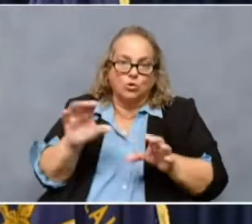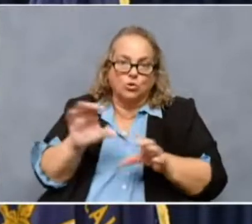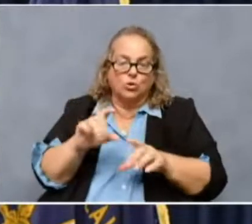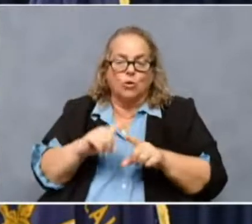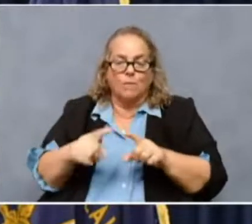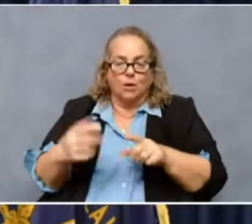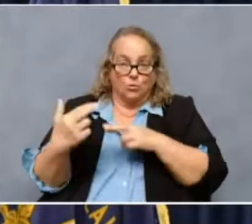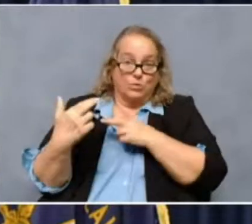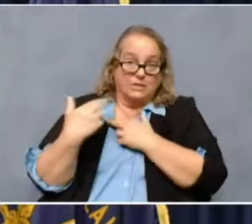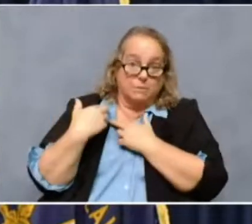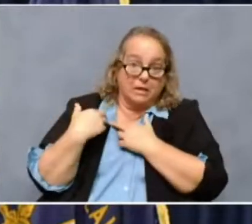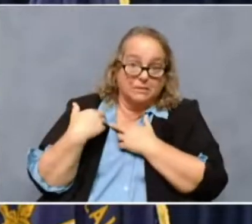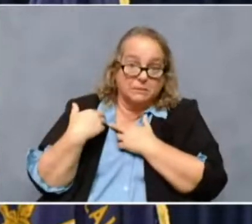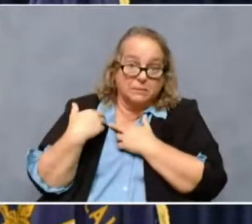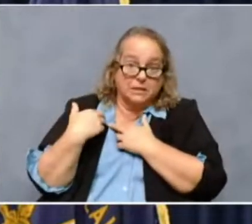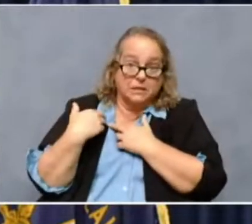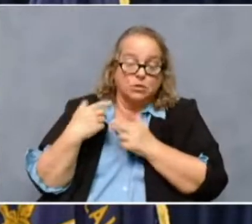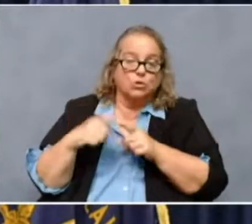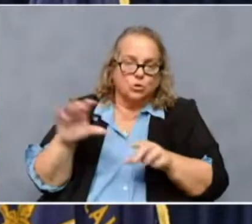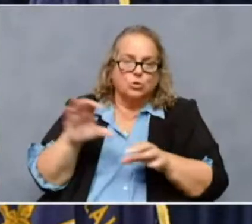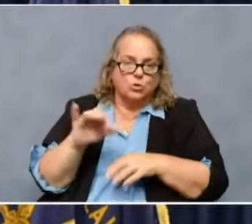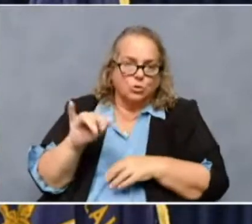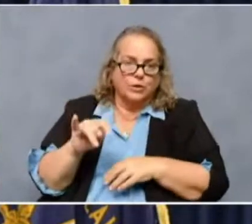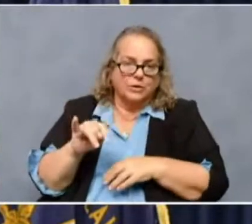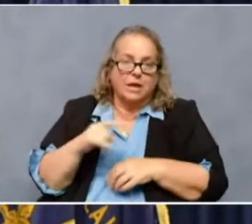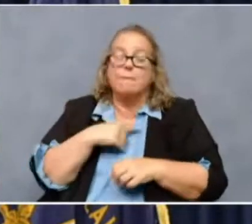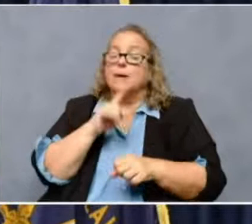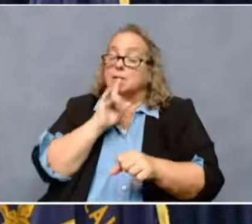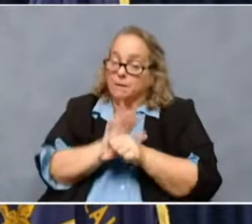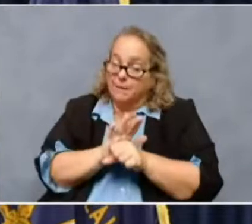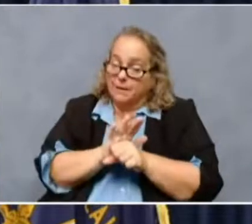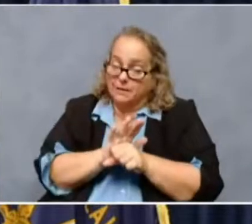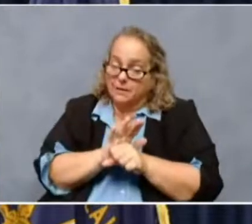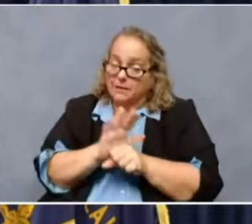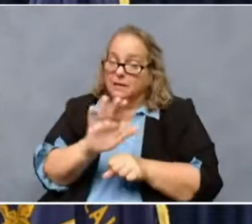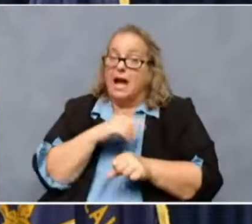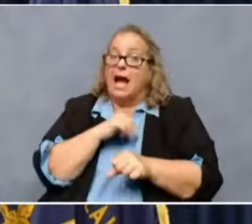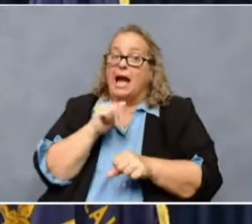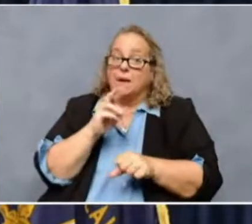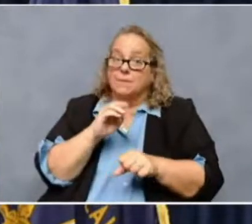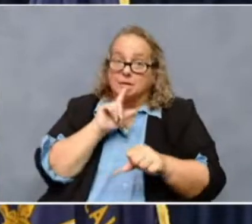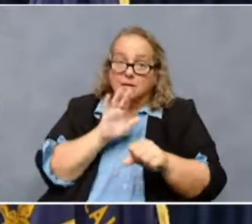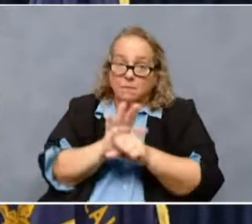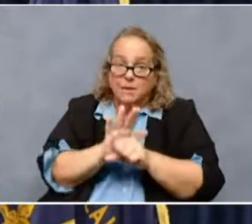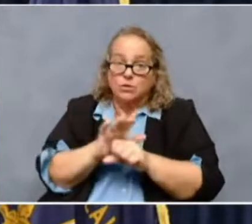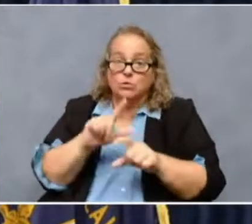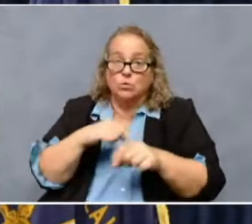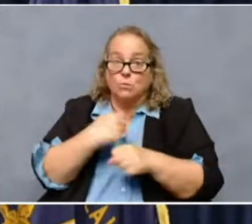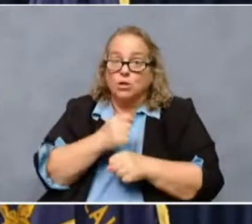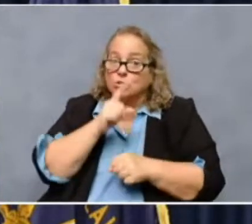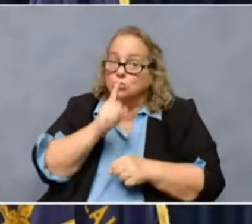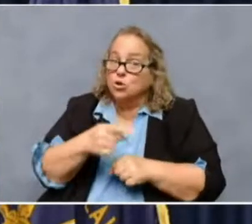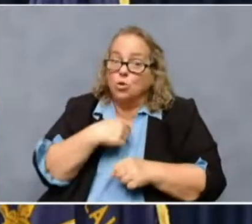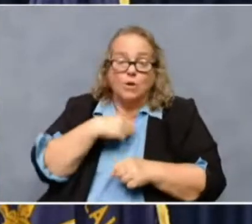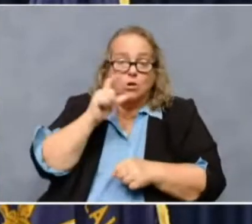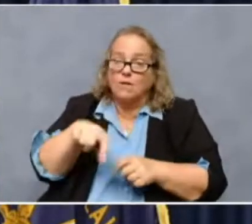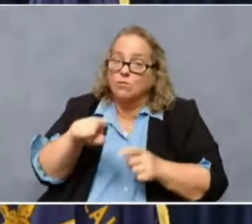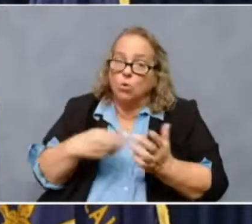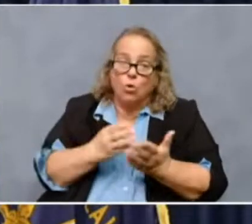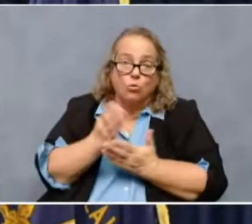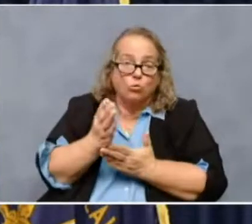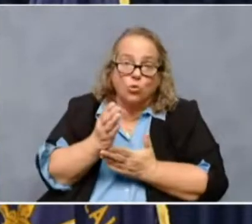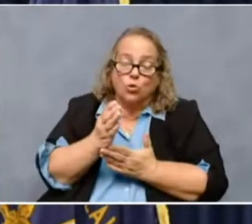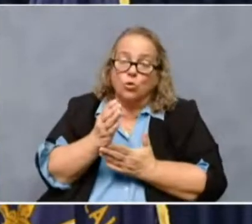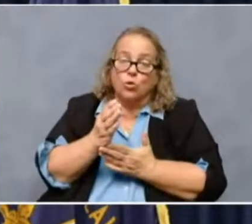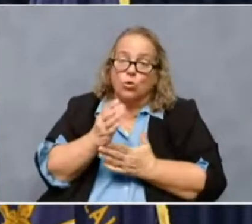responsibility to do it. I'm committed, absolutely committed to making sure we don't have to go through a period like